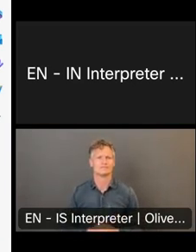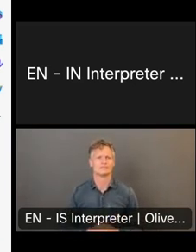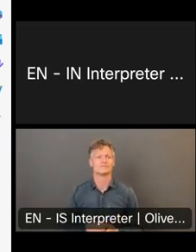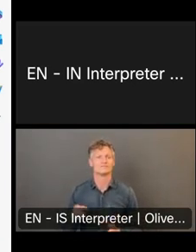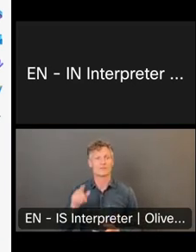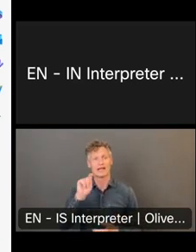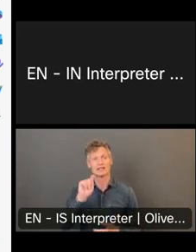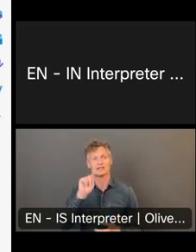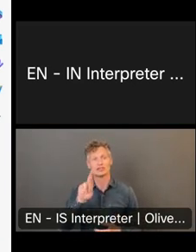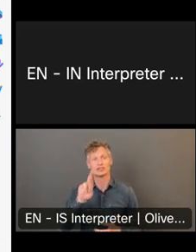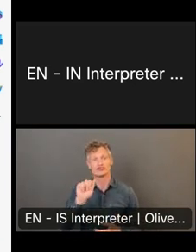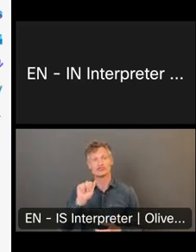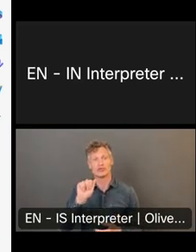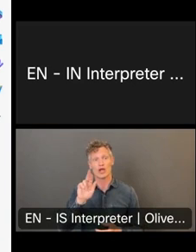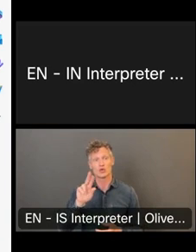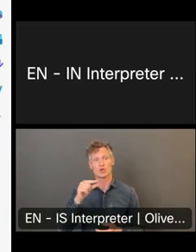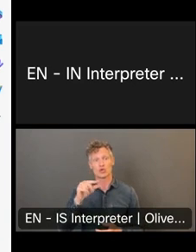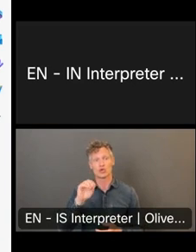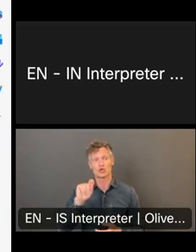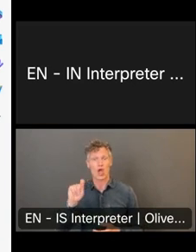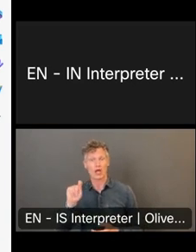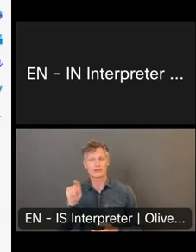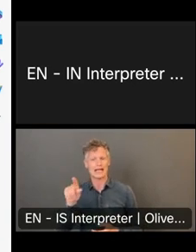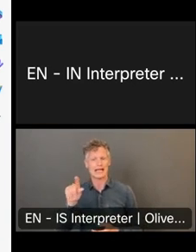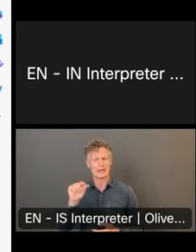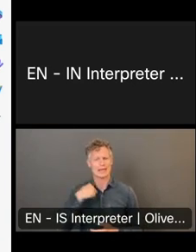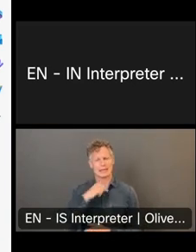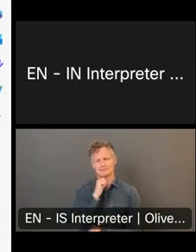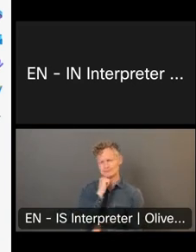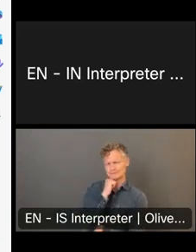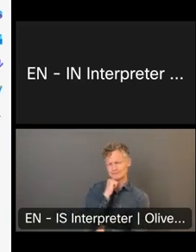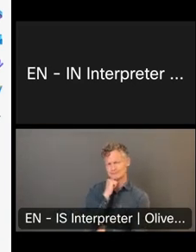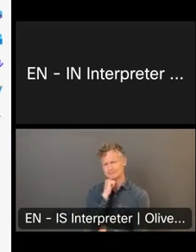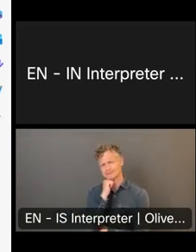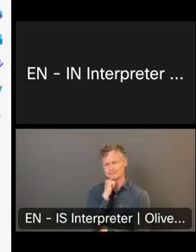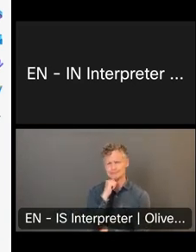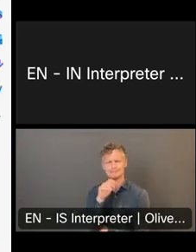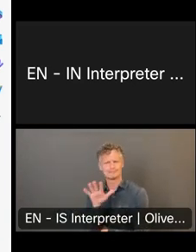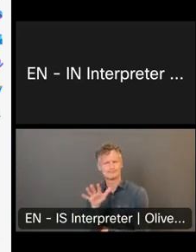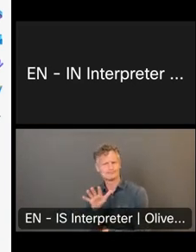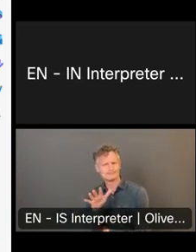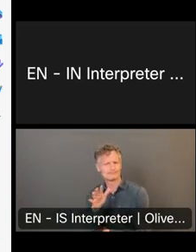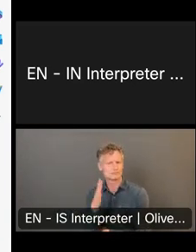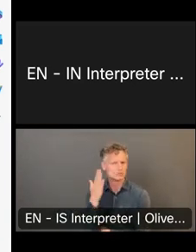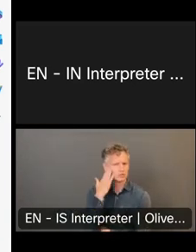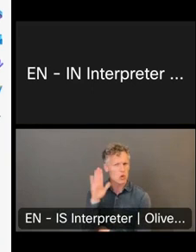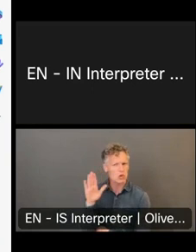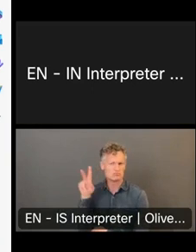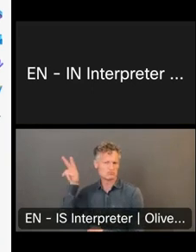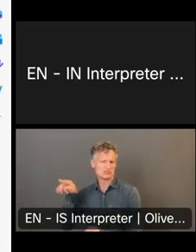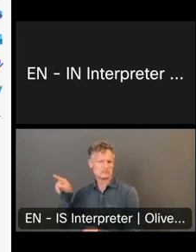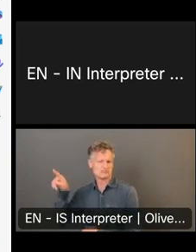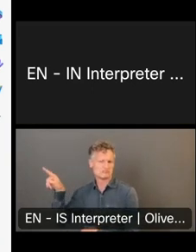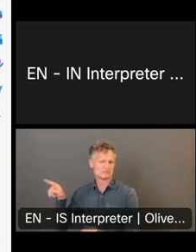of extravagance as a major factor in language change and arguing for the role of low pragmatic salience in diachronic changes,